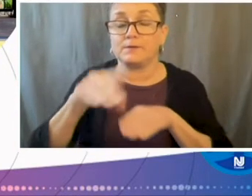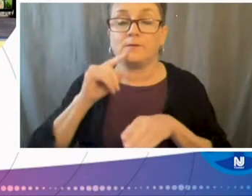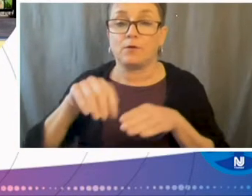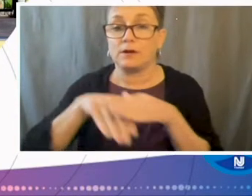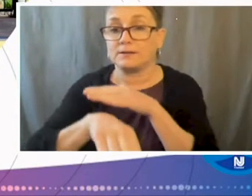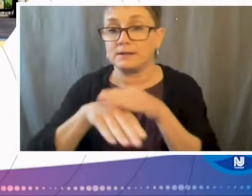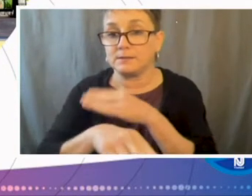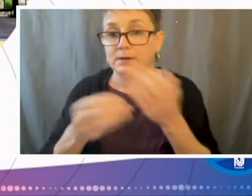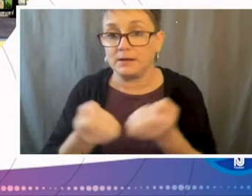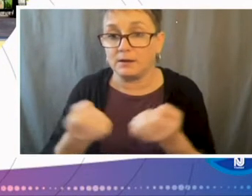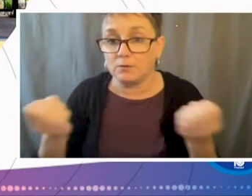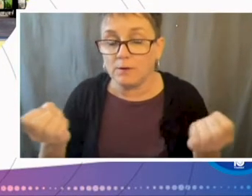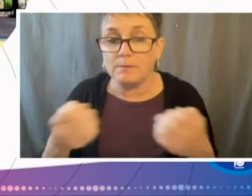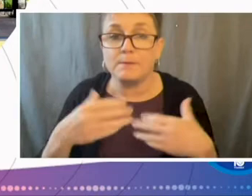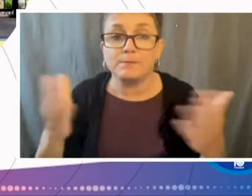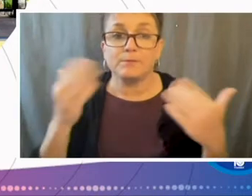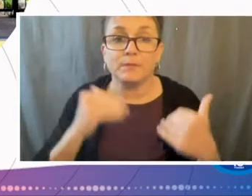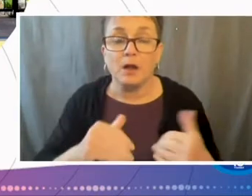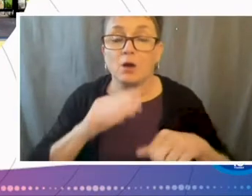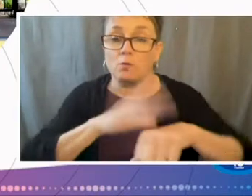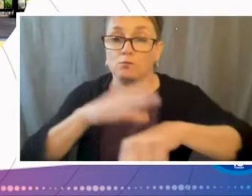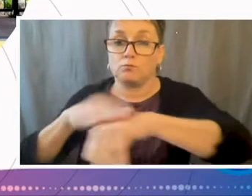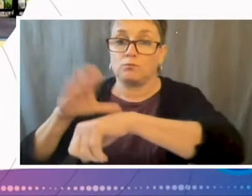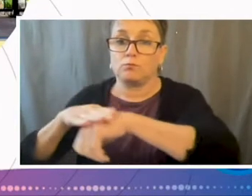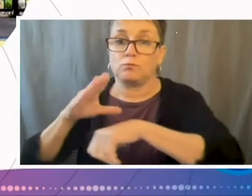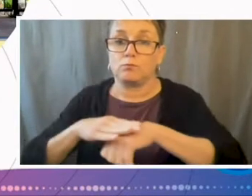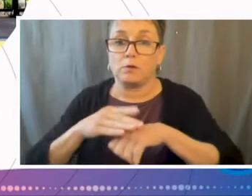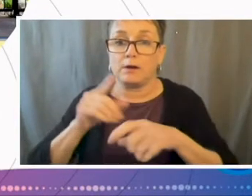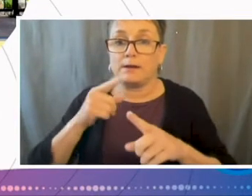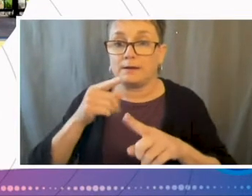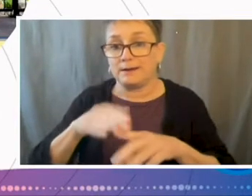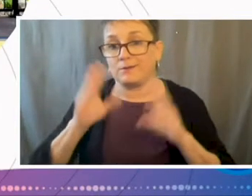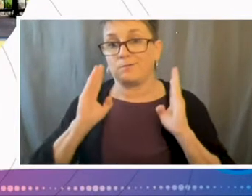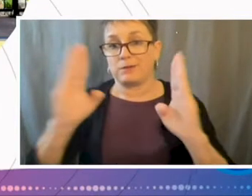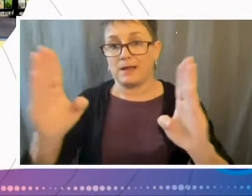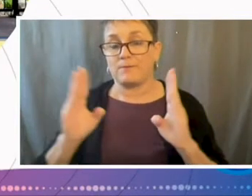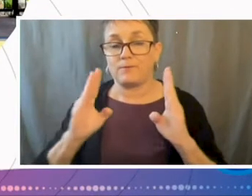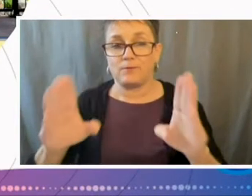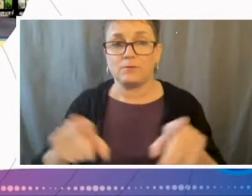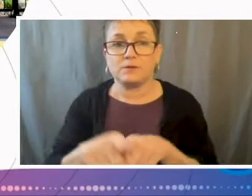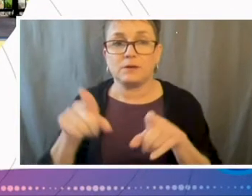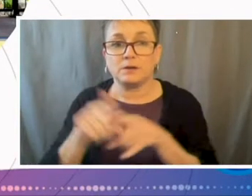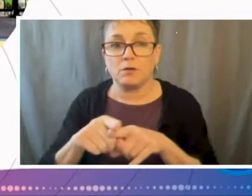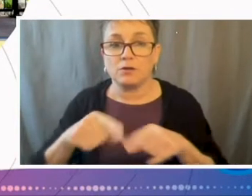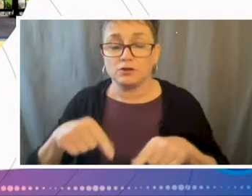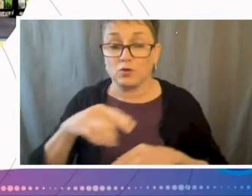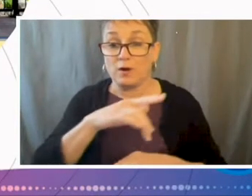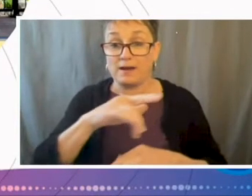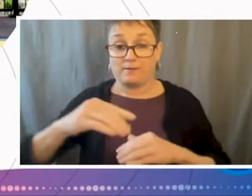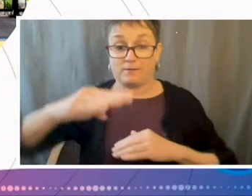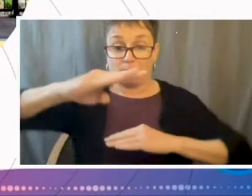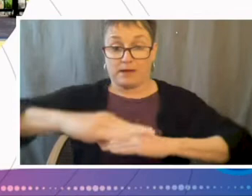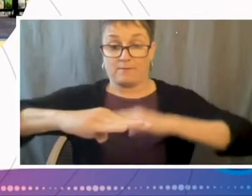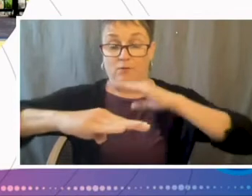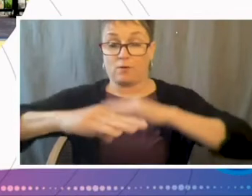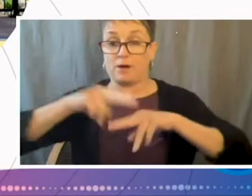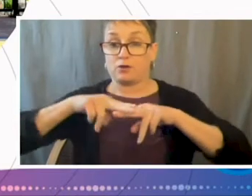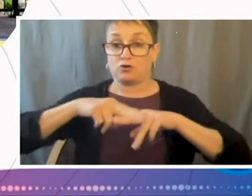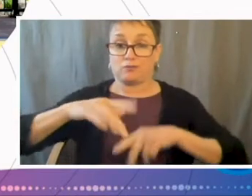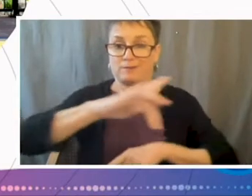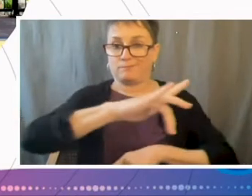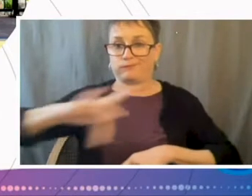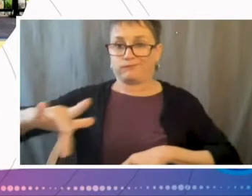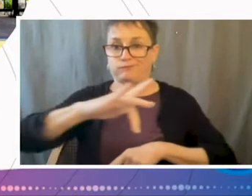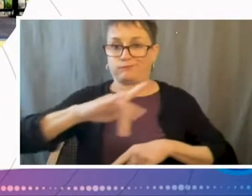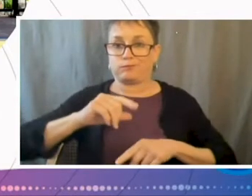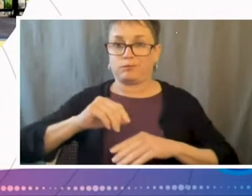detectable warning edges along platforms, bridge plates, which fill gaps between the platform and the train, priority seating